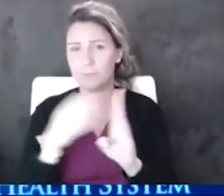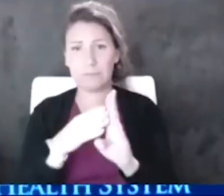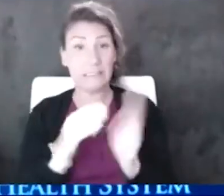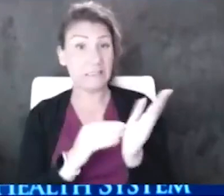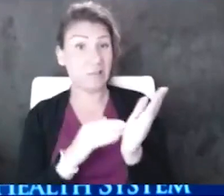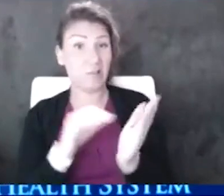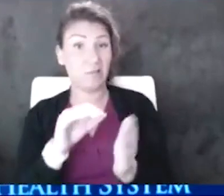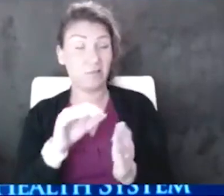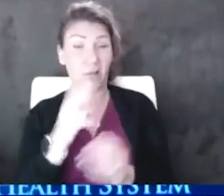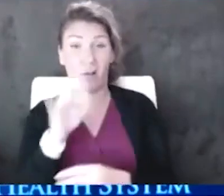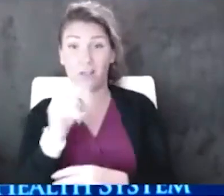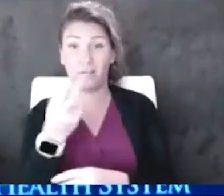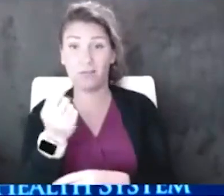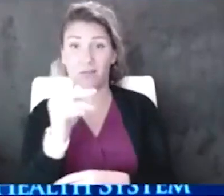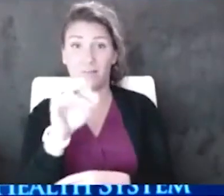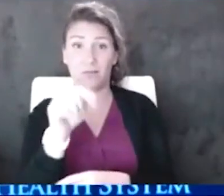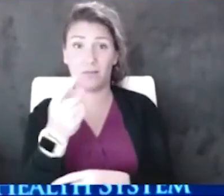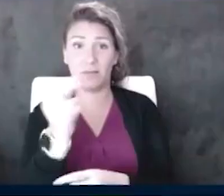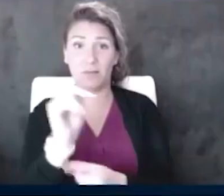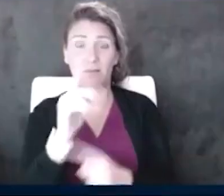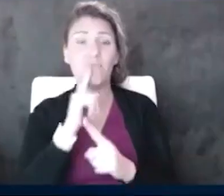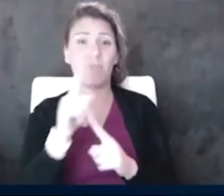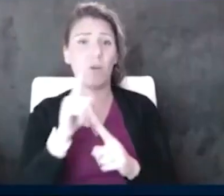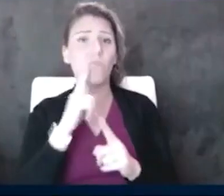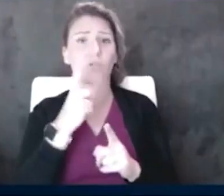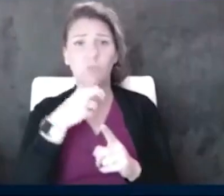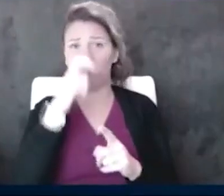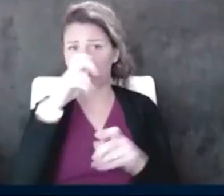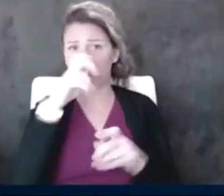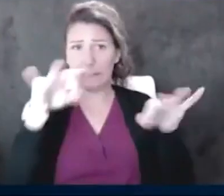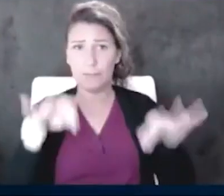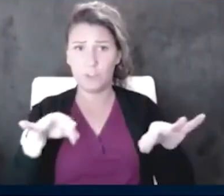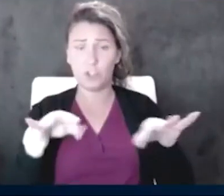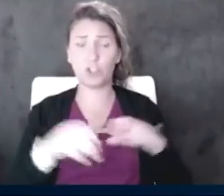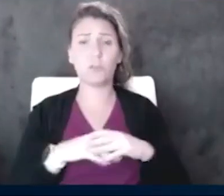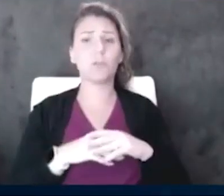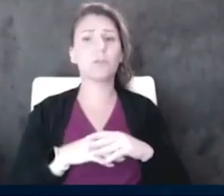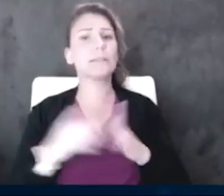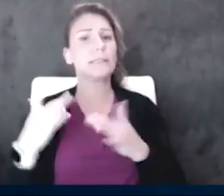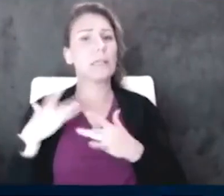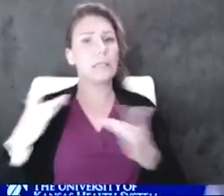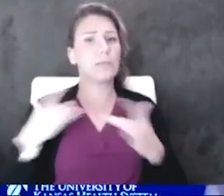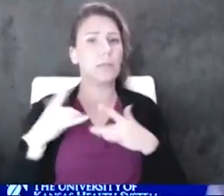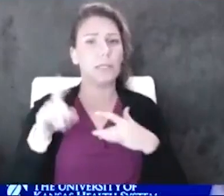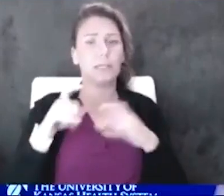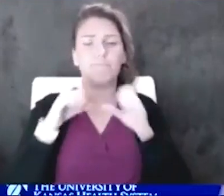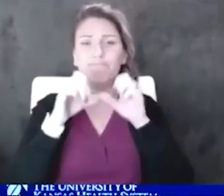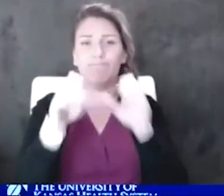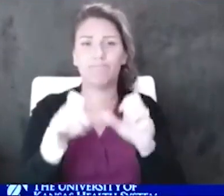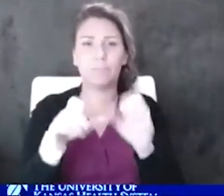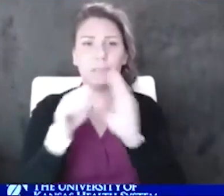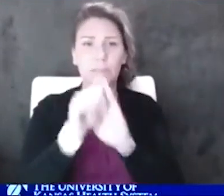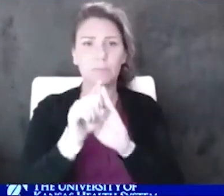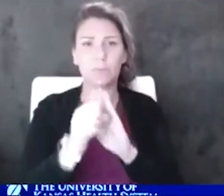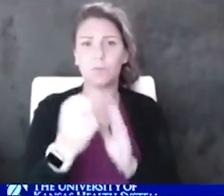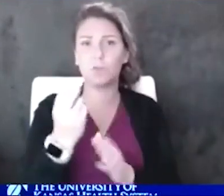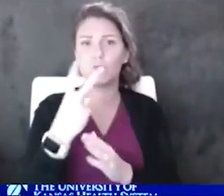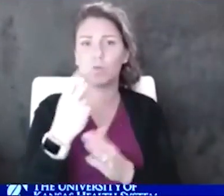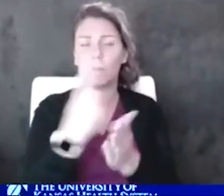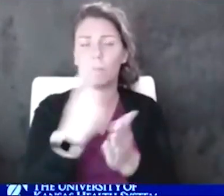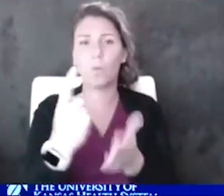working definition now. What's a long haul syndrome? Yeah, typically you need to continue to have symptoms for 12 weeks after that acute